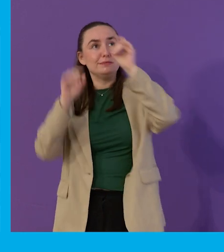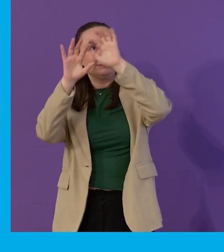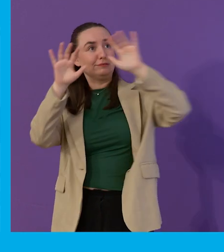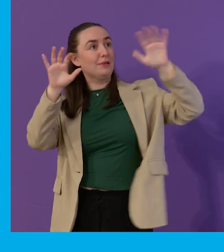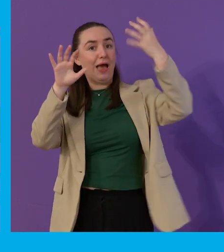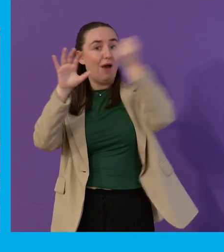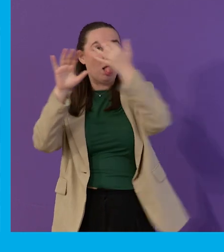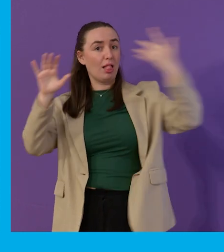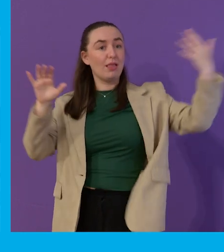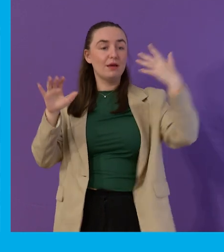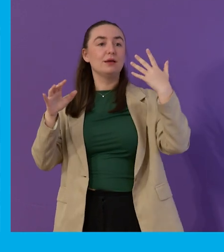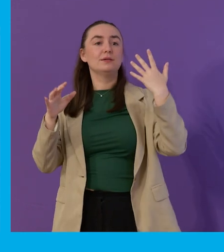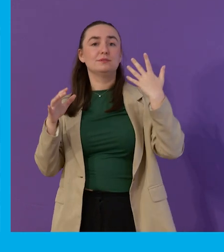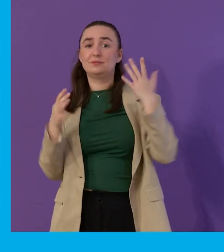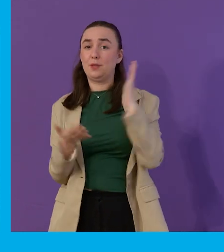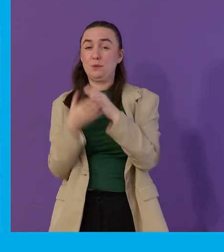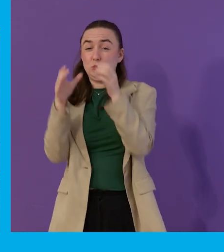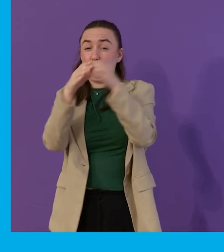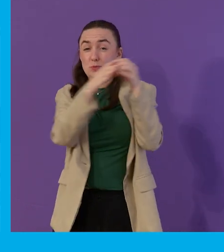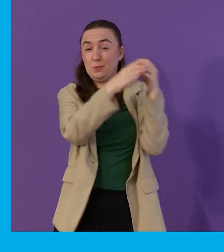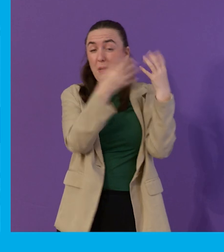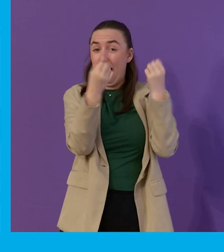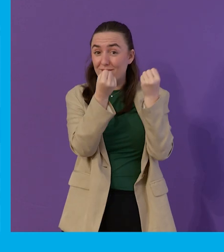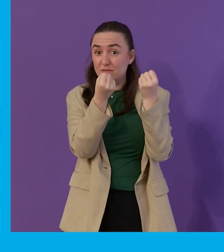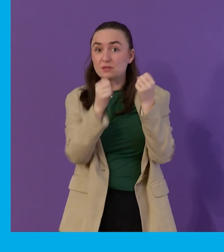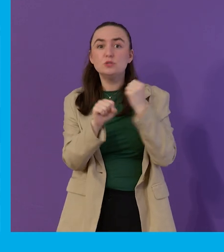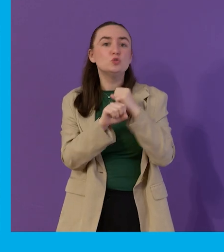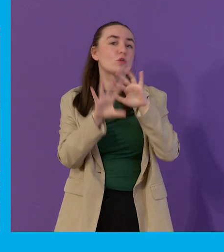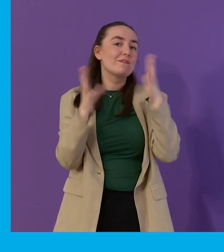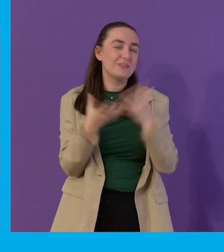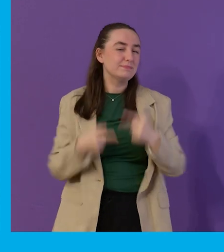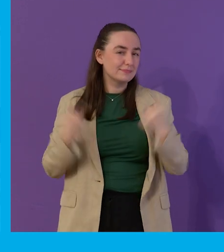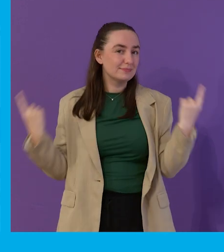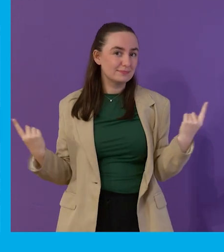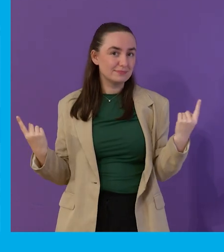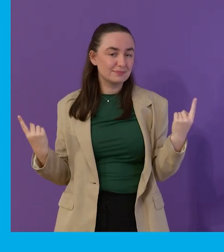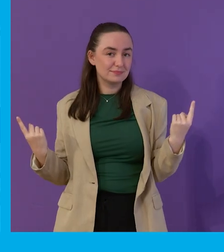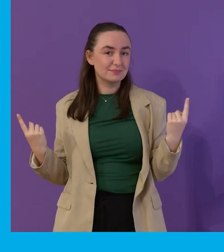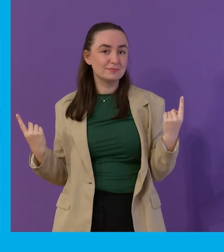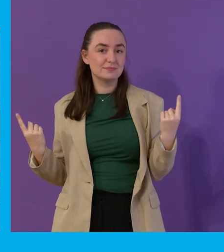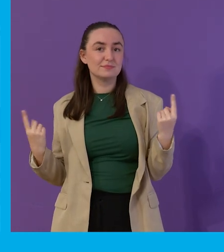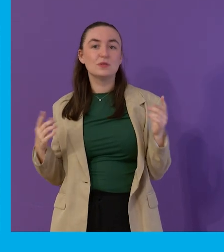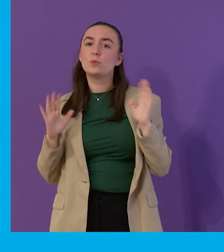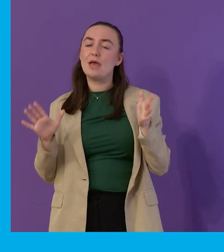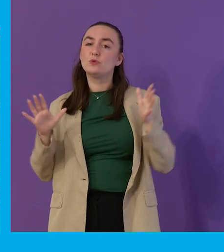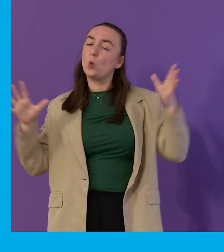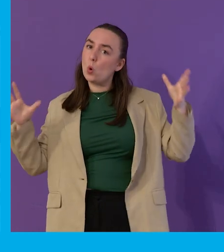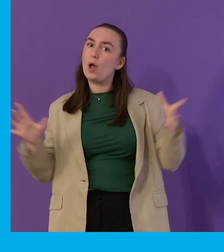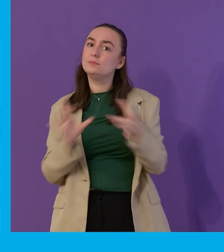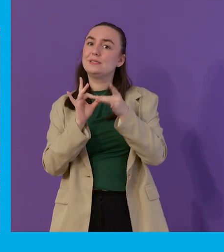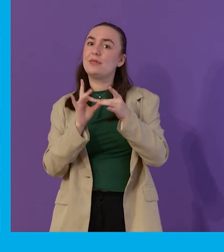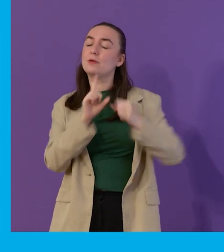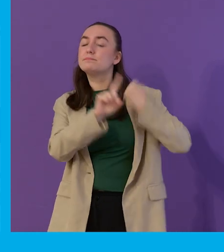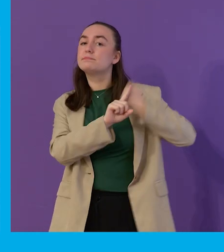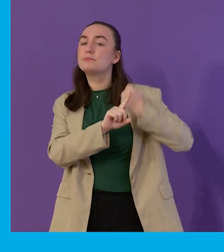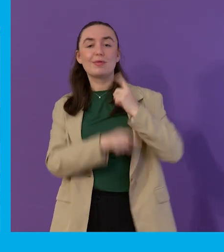organically smaller units that or geography that have a right to come together and kind of petition